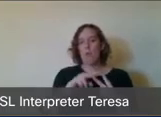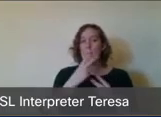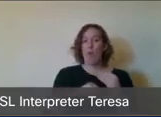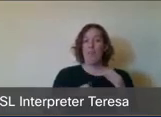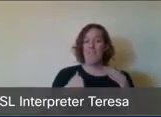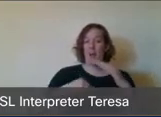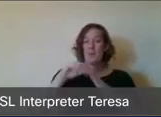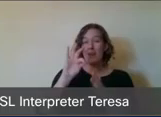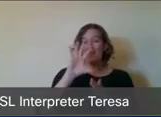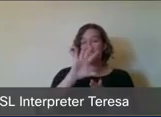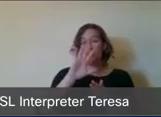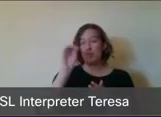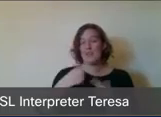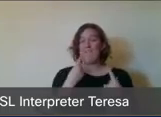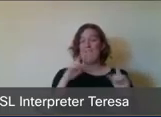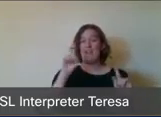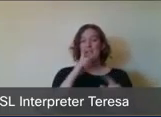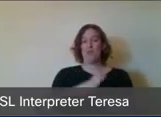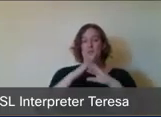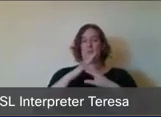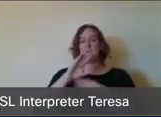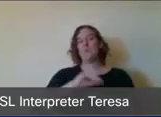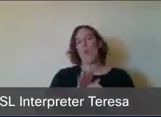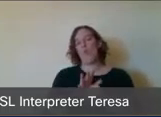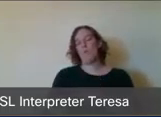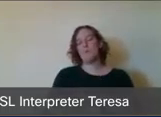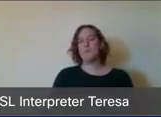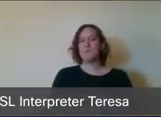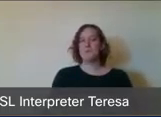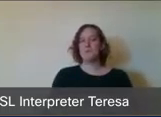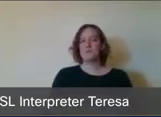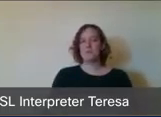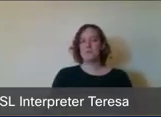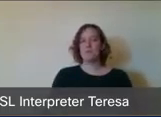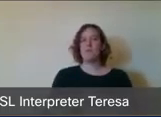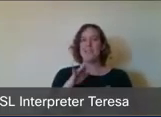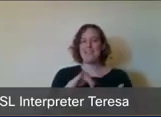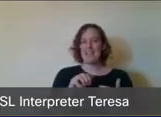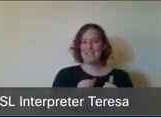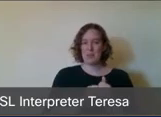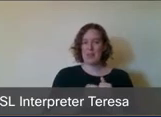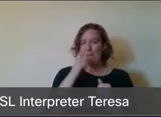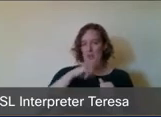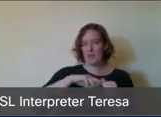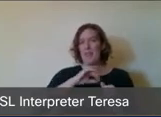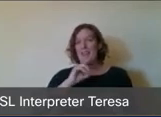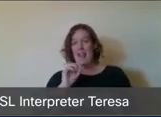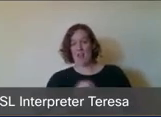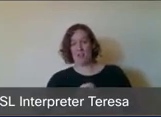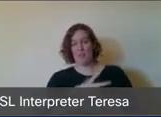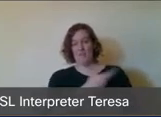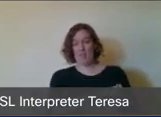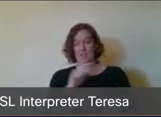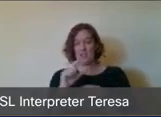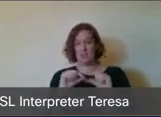effectiveness in preventing COVID-19. The studies with placebo and actual vaccine groups